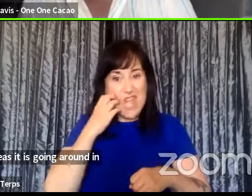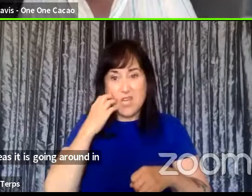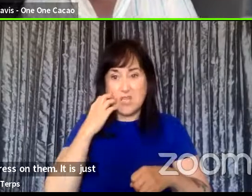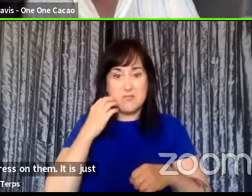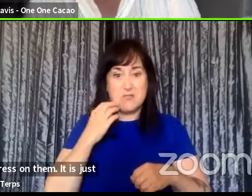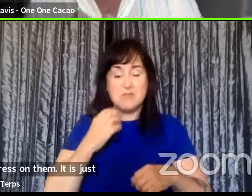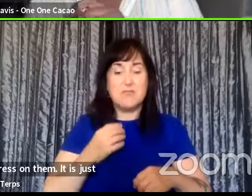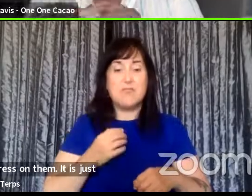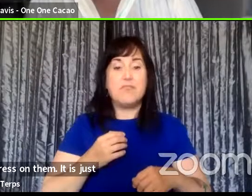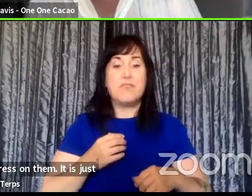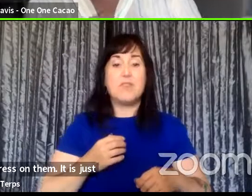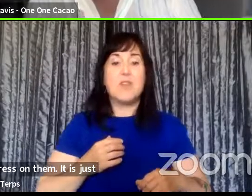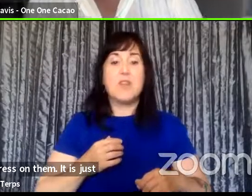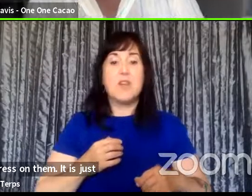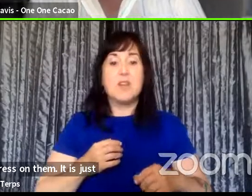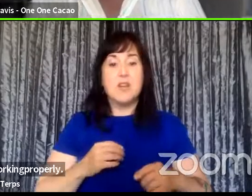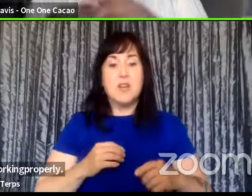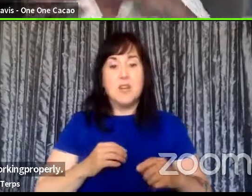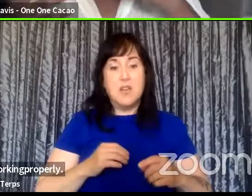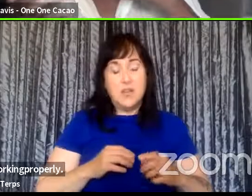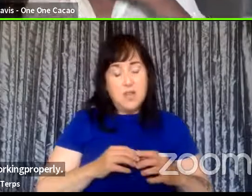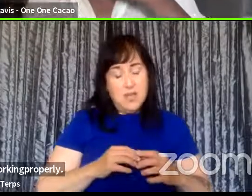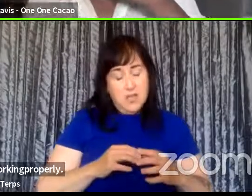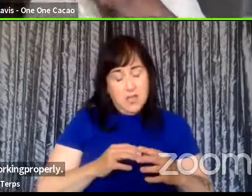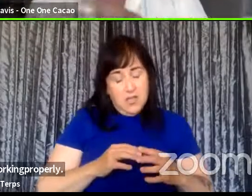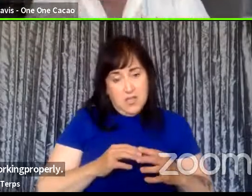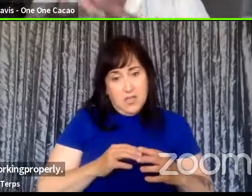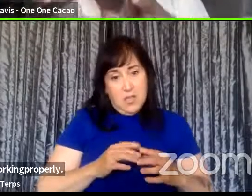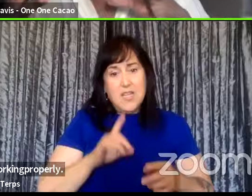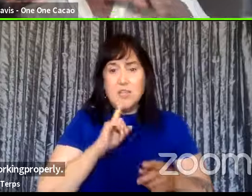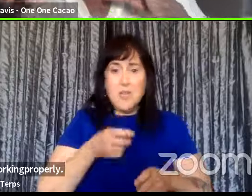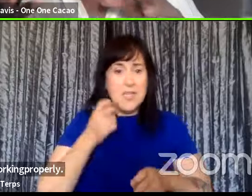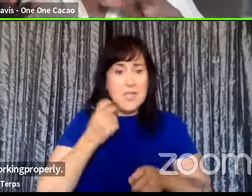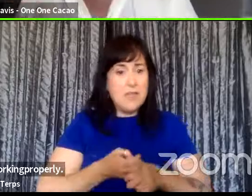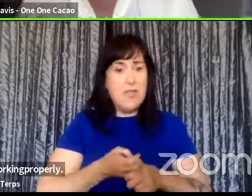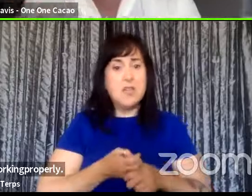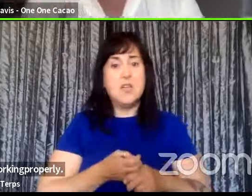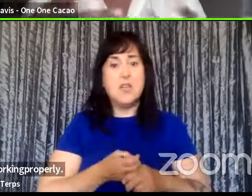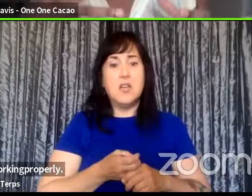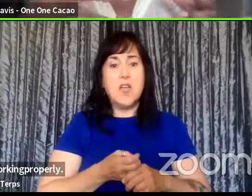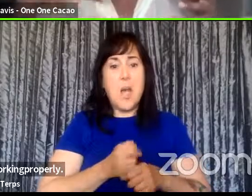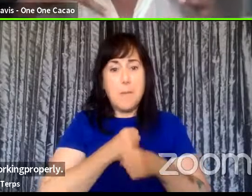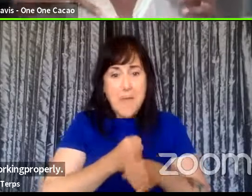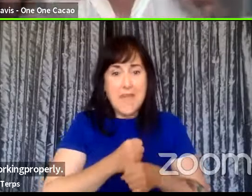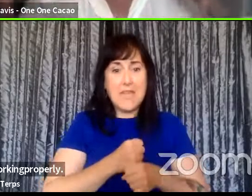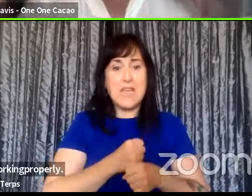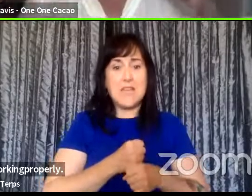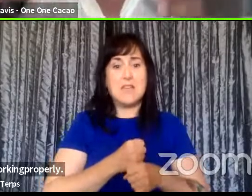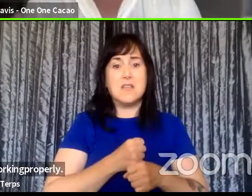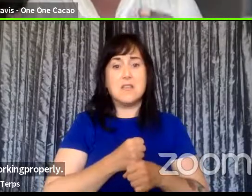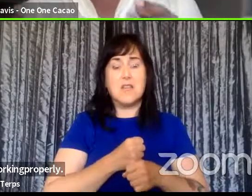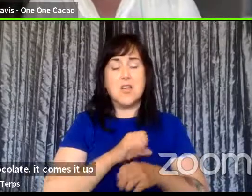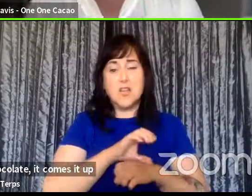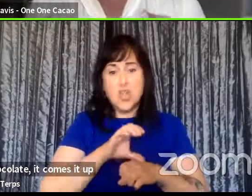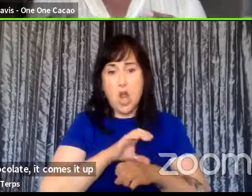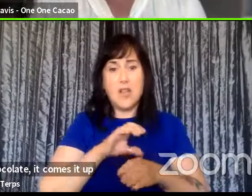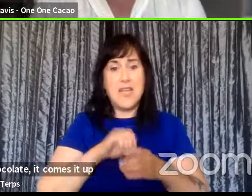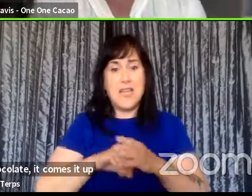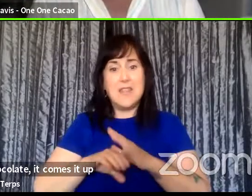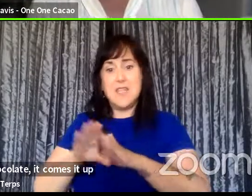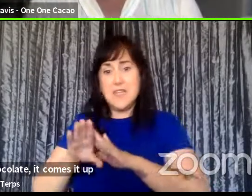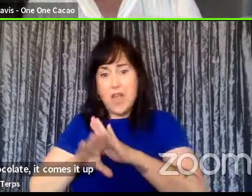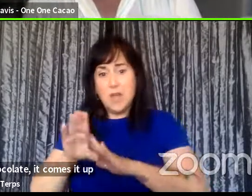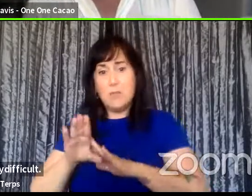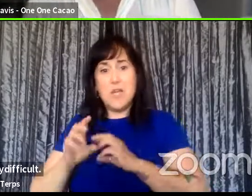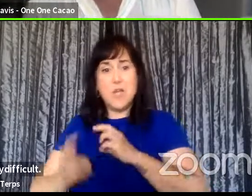farm to support when you're not a business. It's really difficult. Growing and making chocolate in the developed world and the